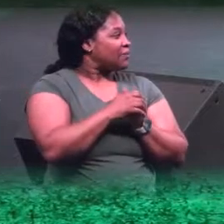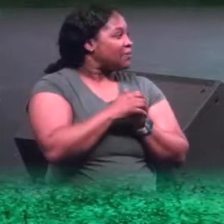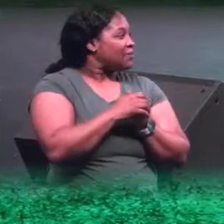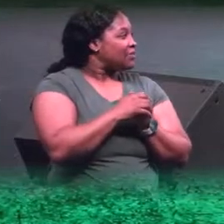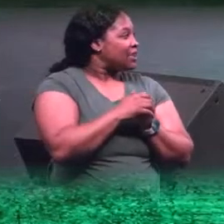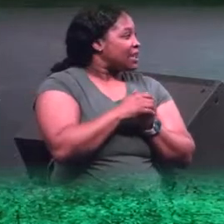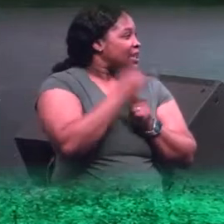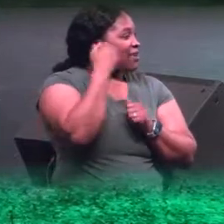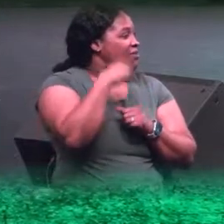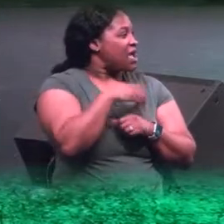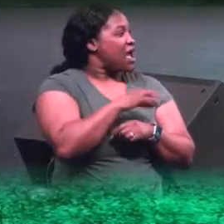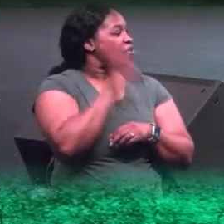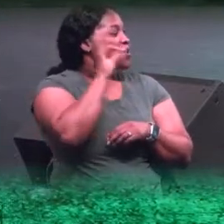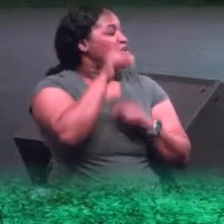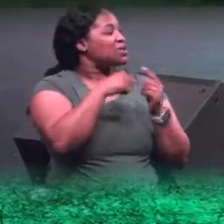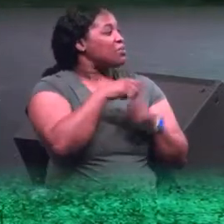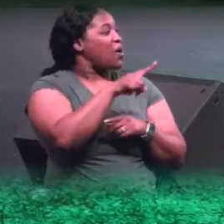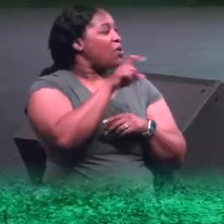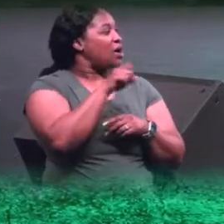about 100 disciples,